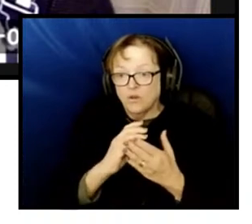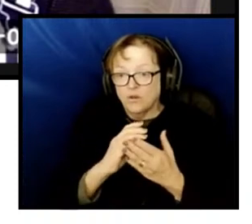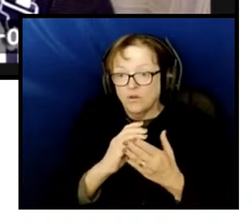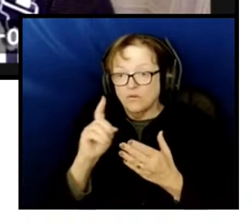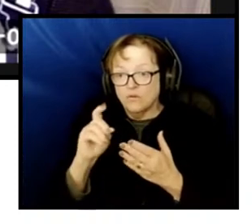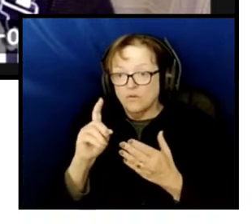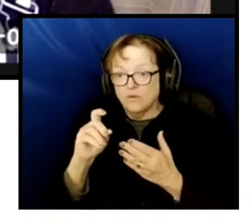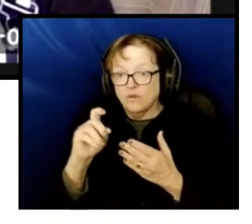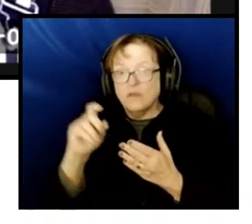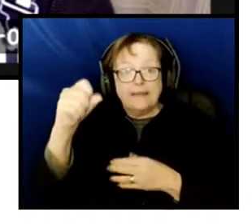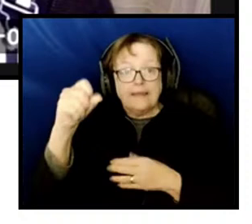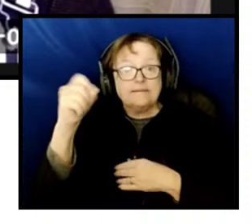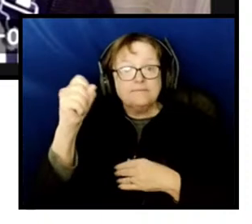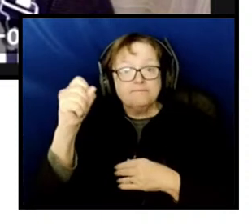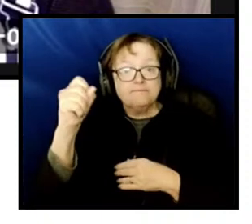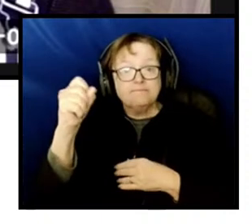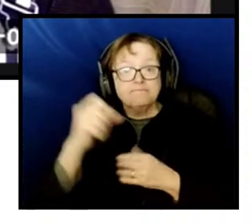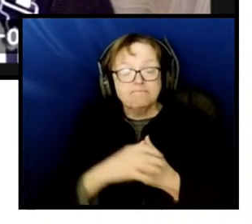Exactly.